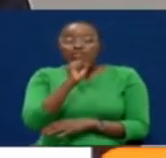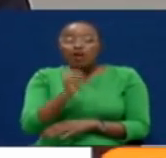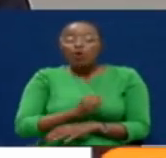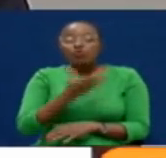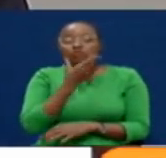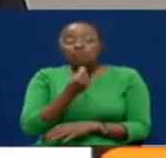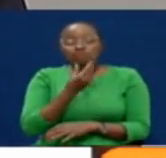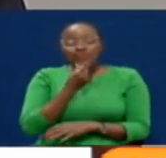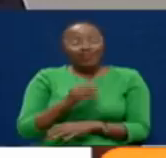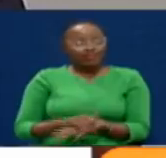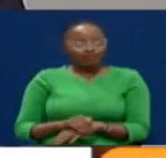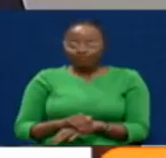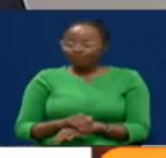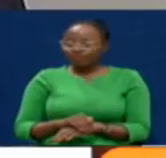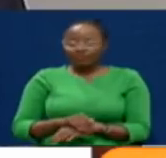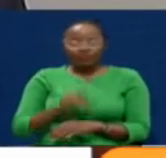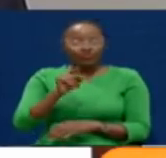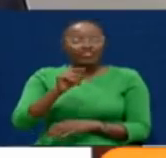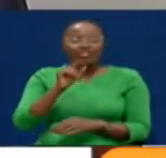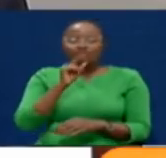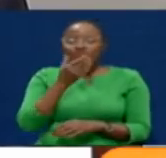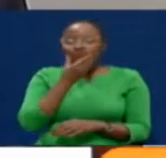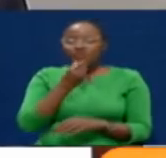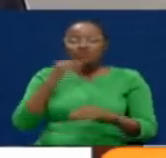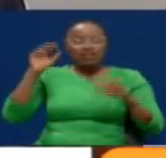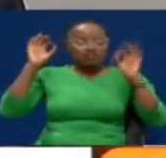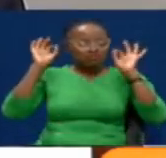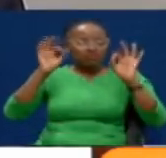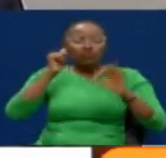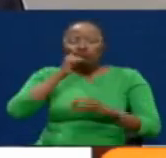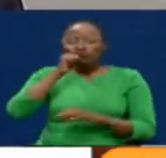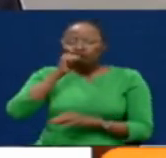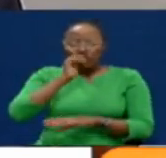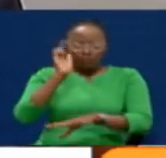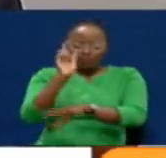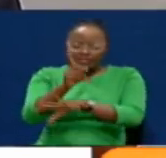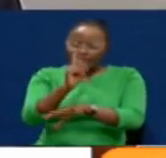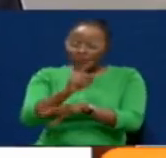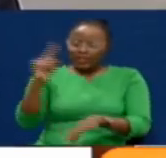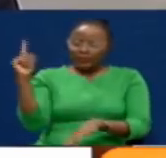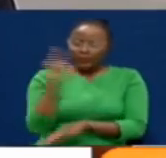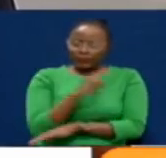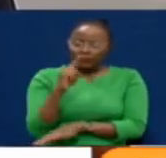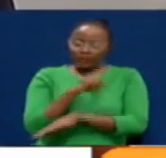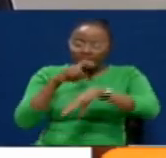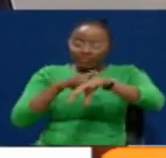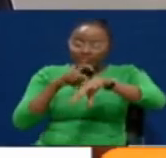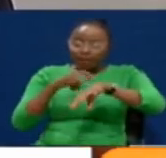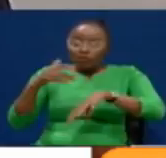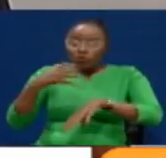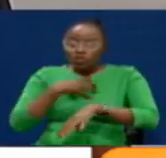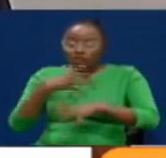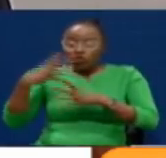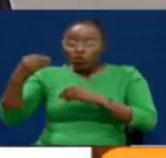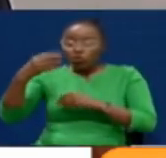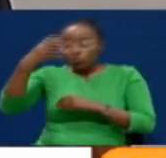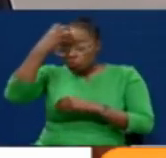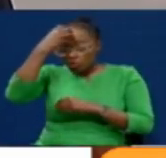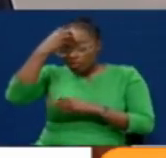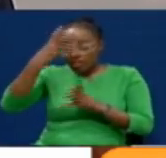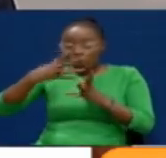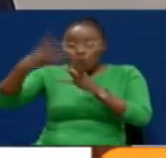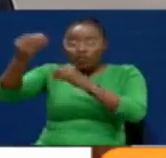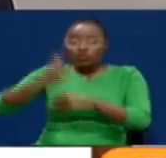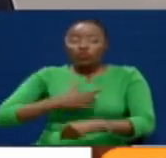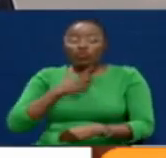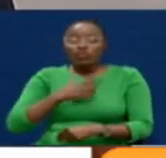was such a great guy. He was a nice disciplinarian. You know, even when he retired to Kitale, I went to visit him